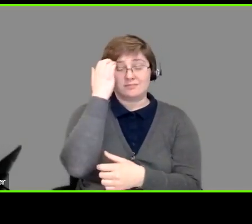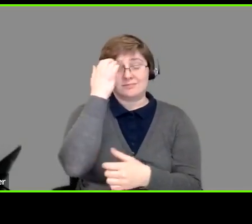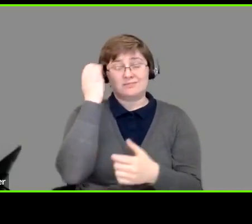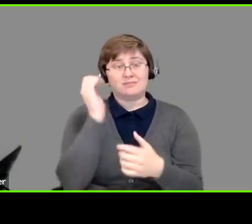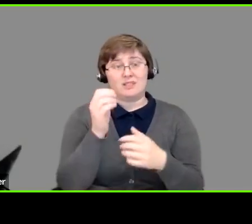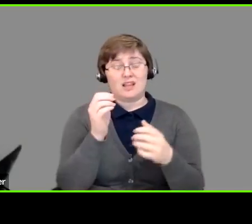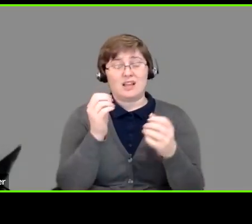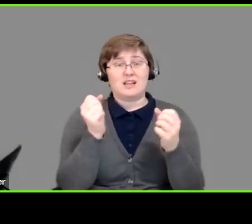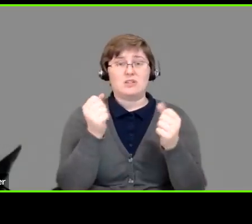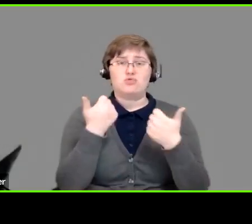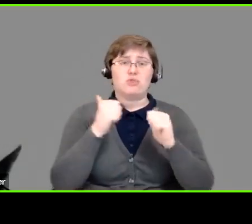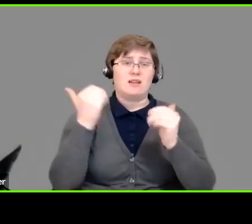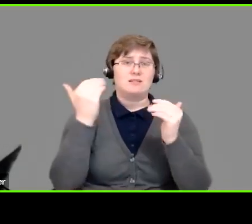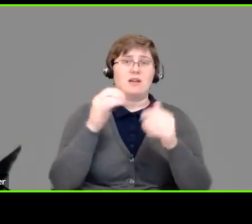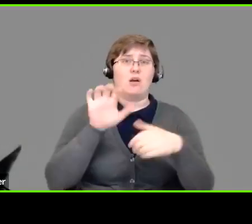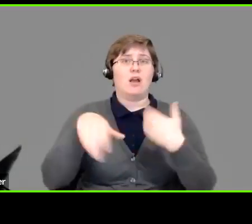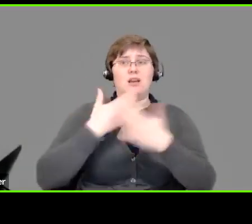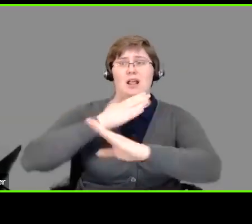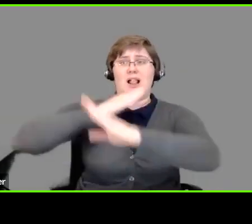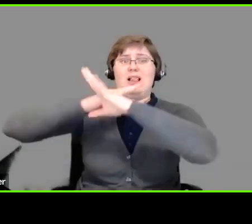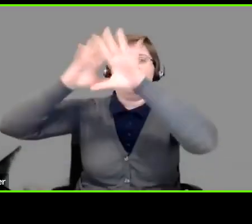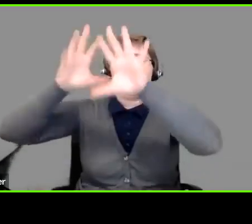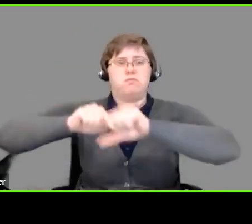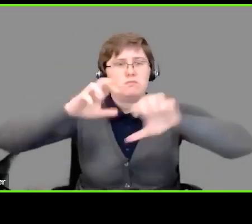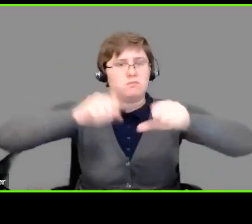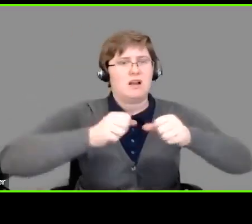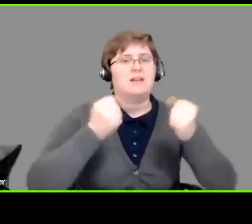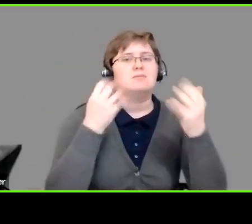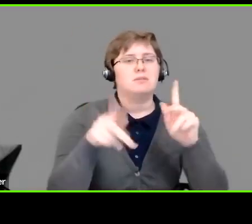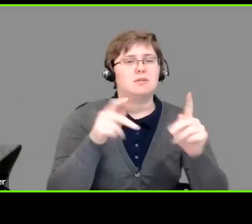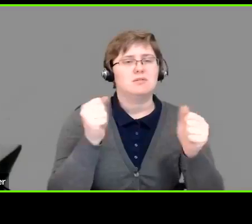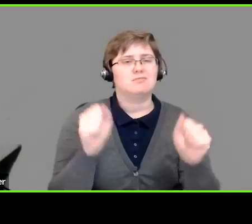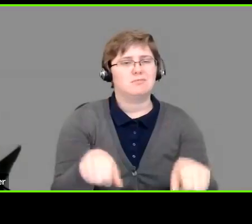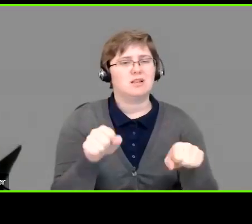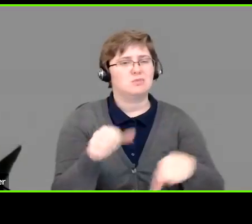knock down as many barriers as possible and get as many people as vaccinated.